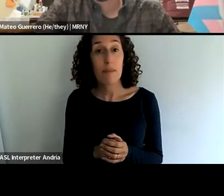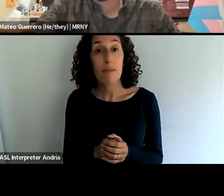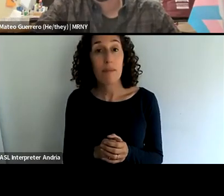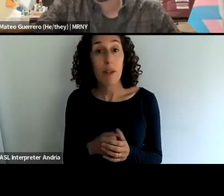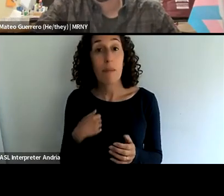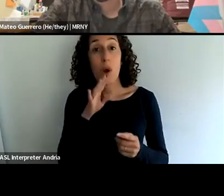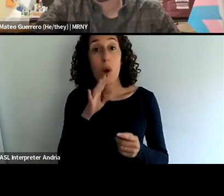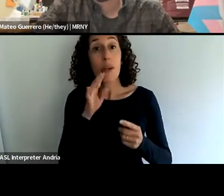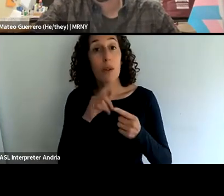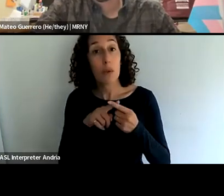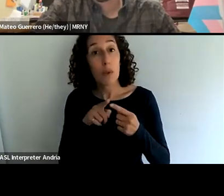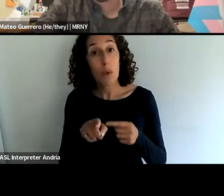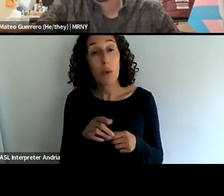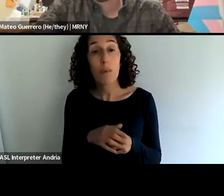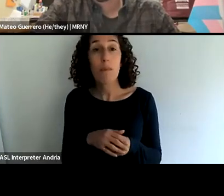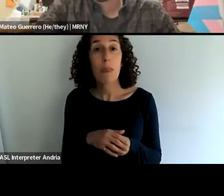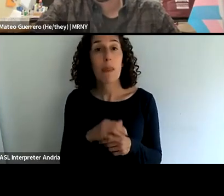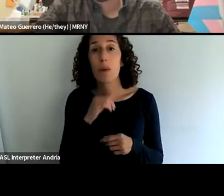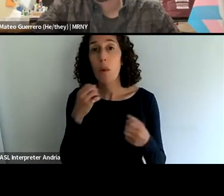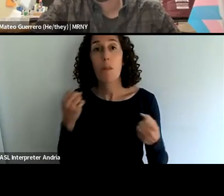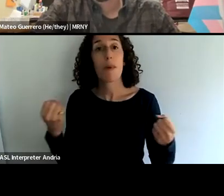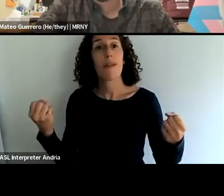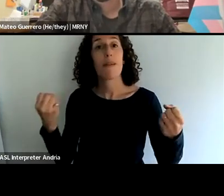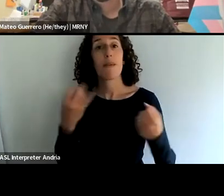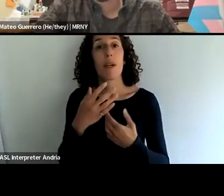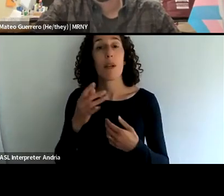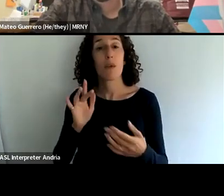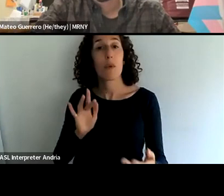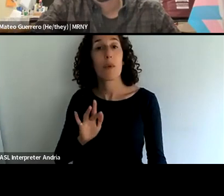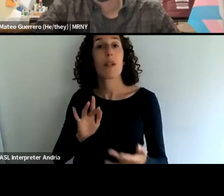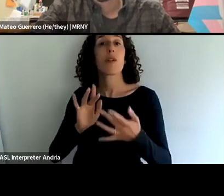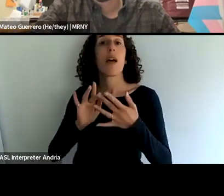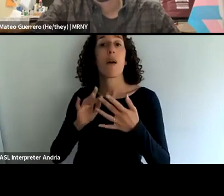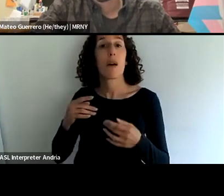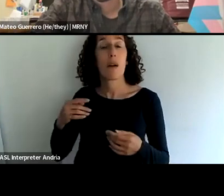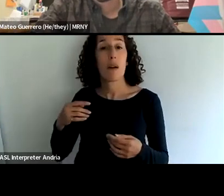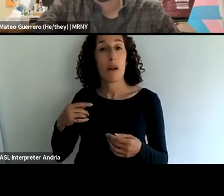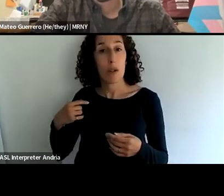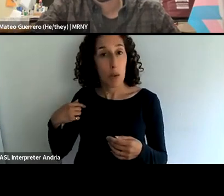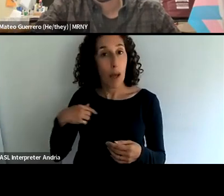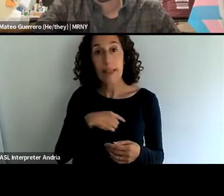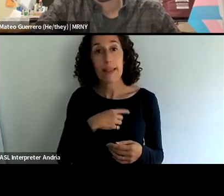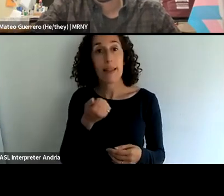don't be afraid to reach out to us, because we'll get you someplace to stay.